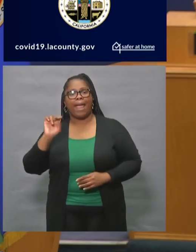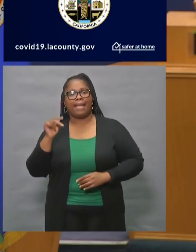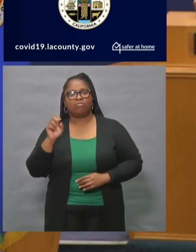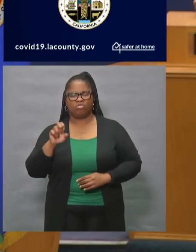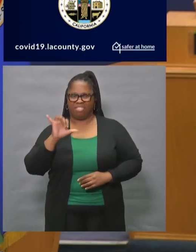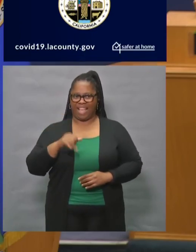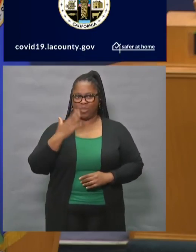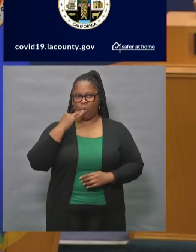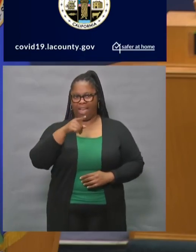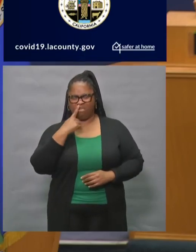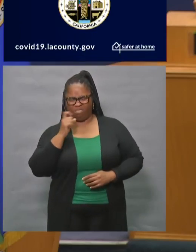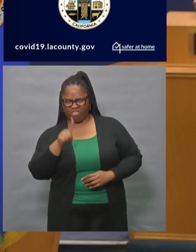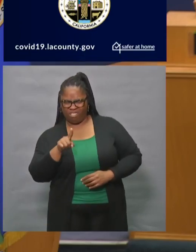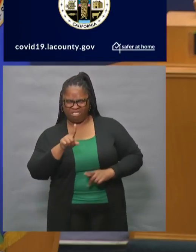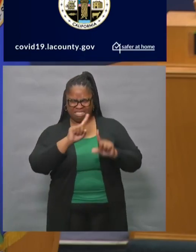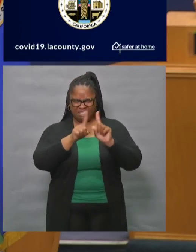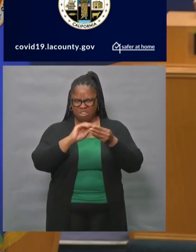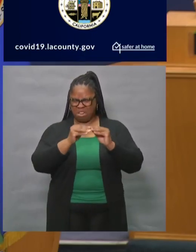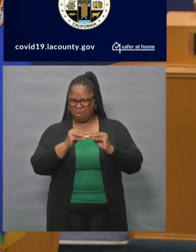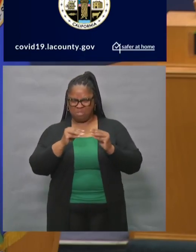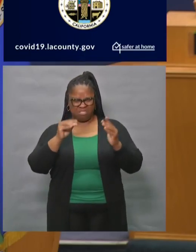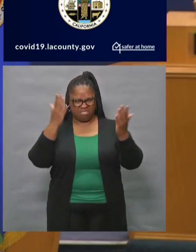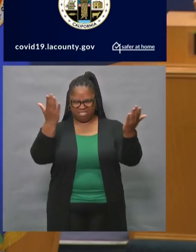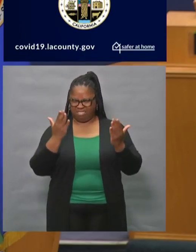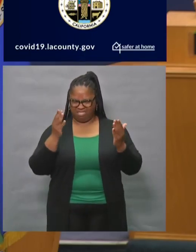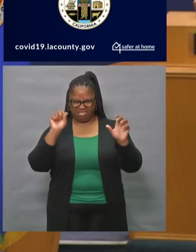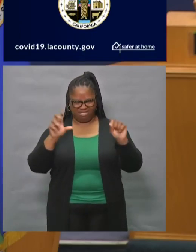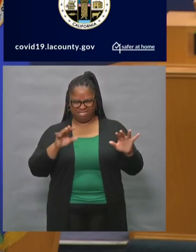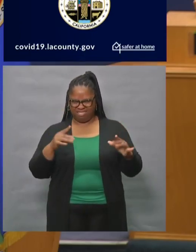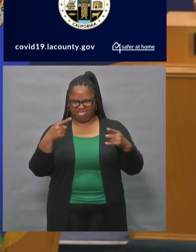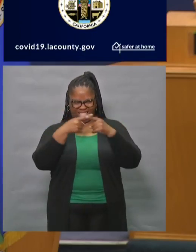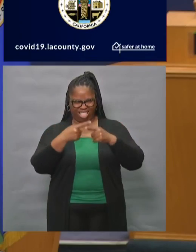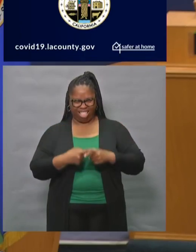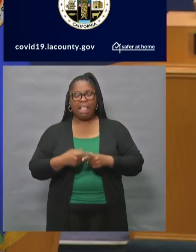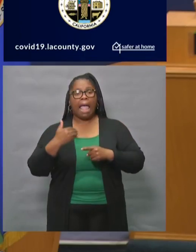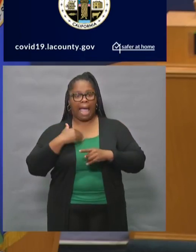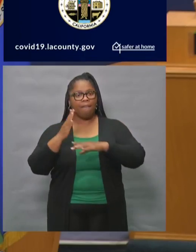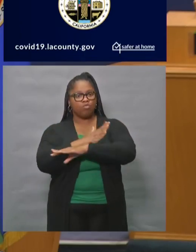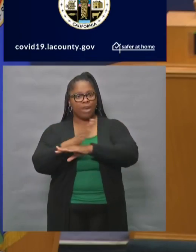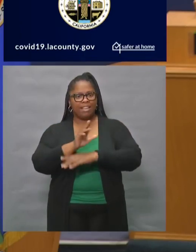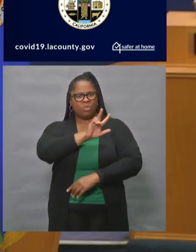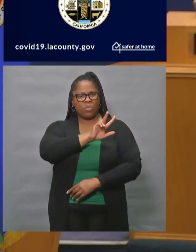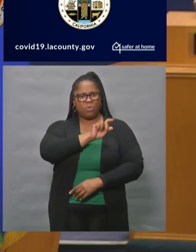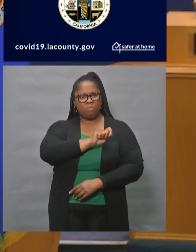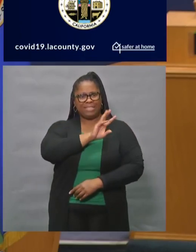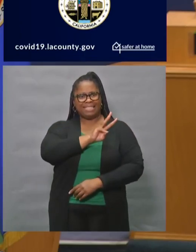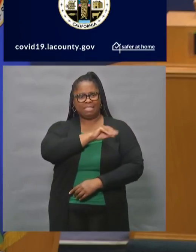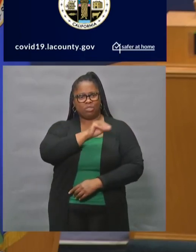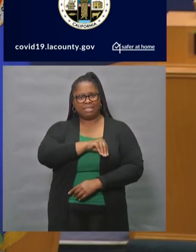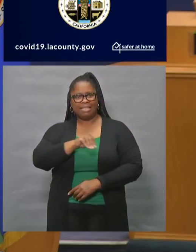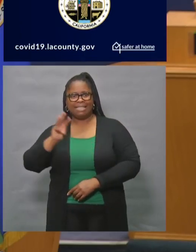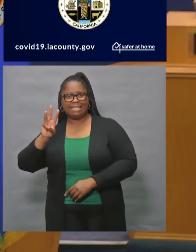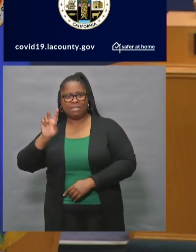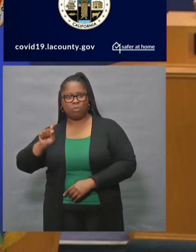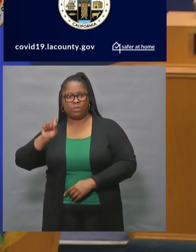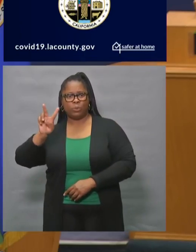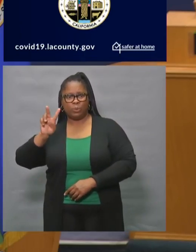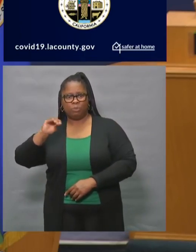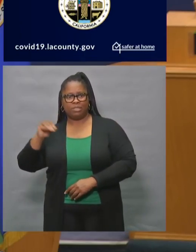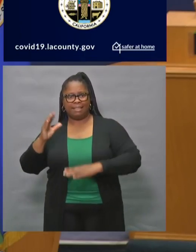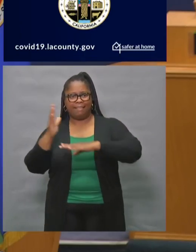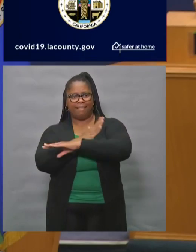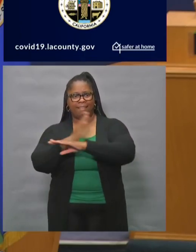some different numbers thrown out. There really was a range somewhere between 3.6% and 6.2% of